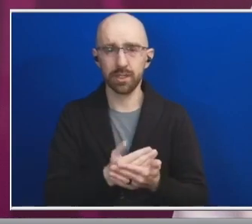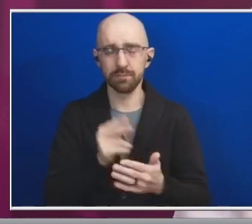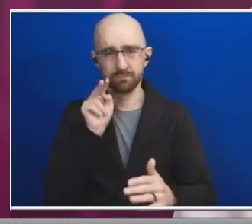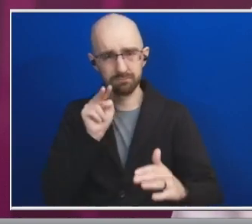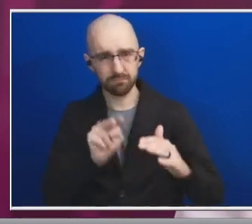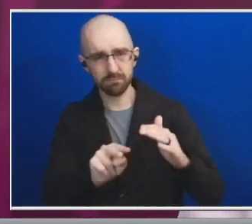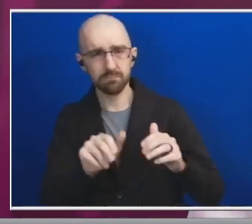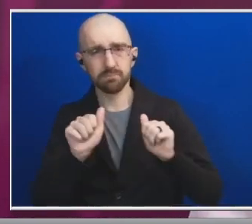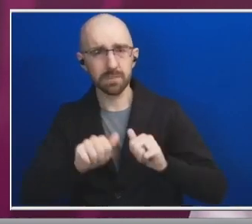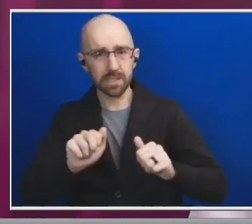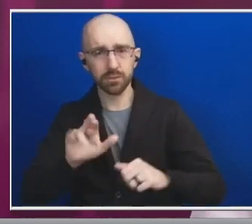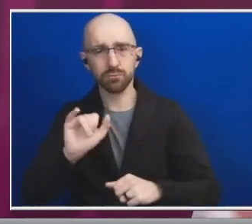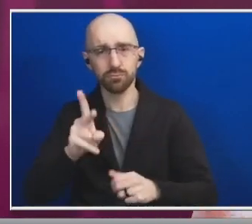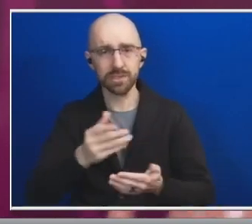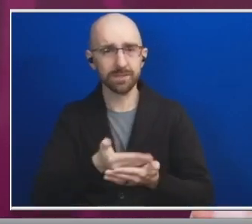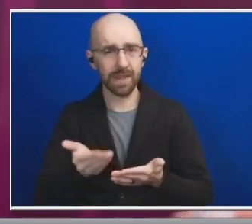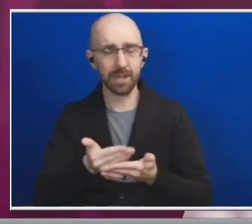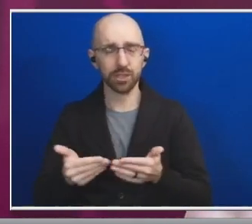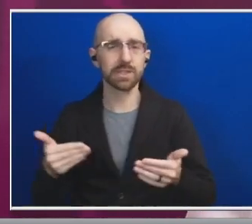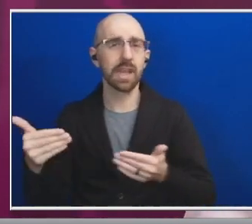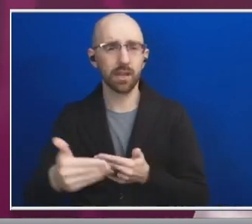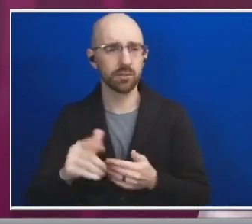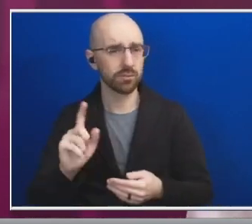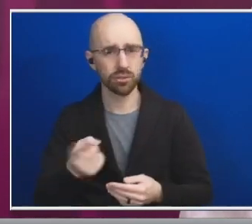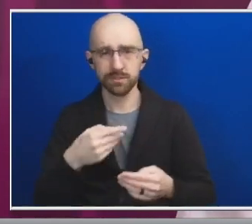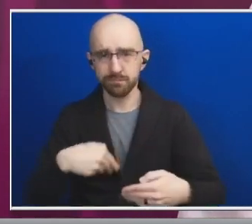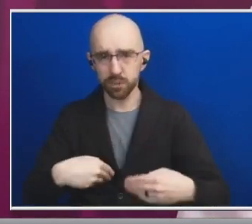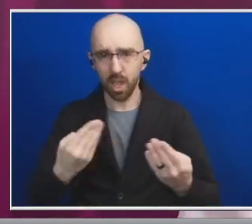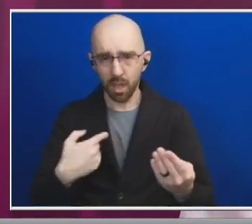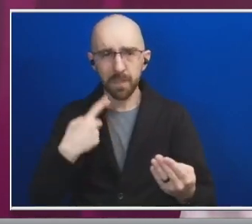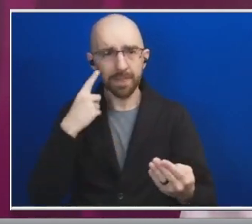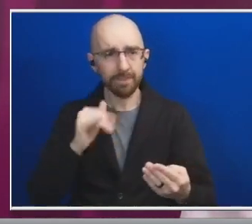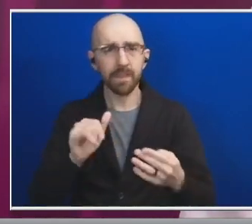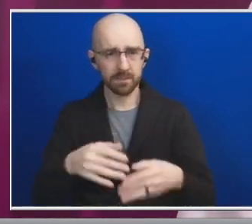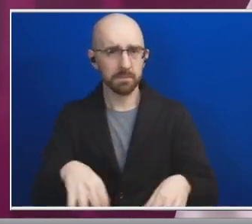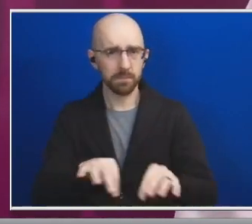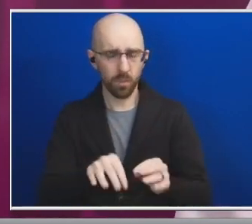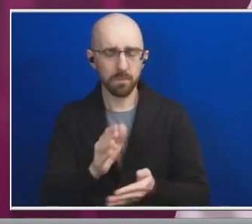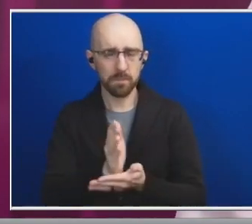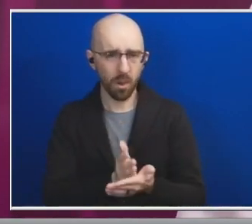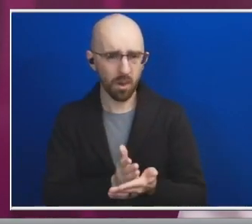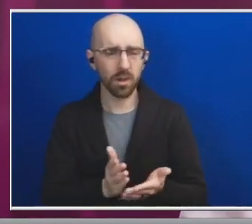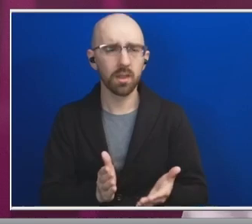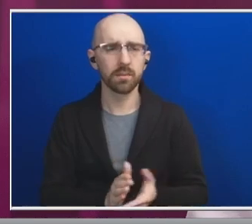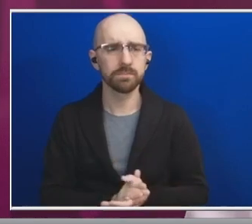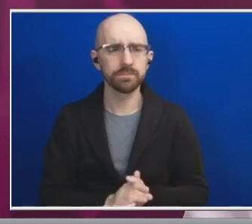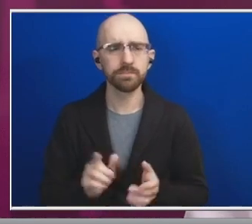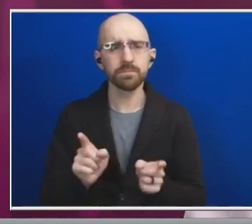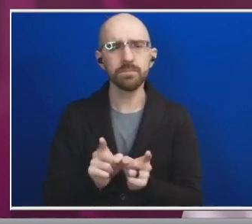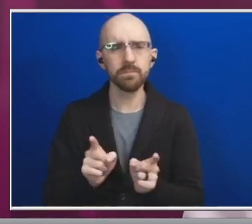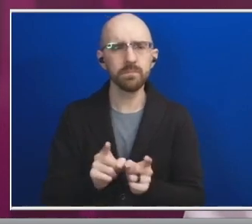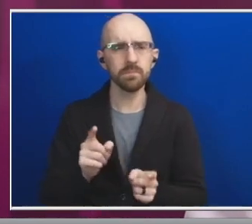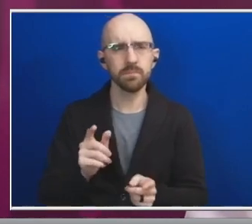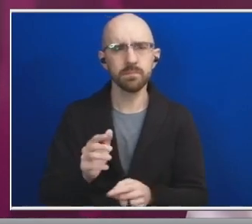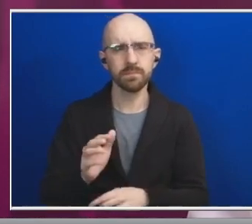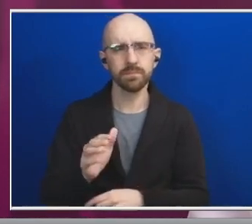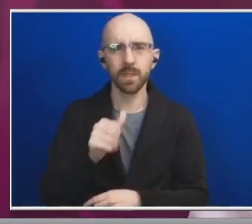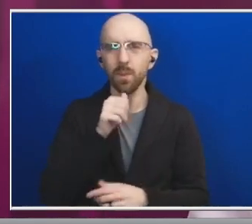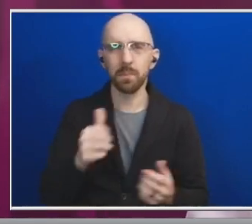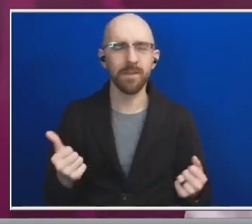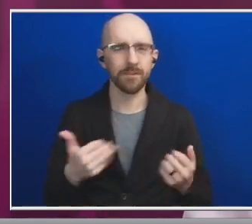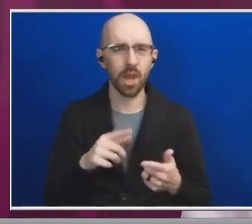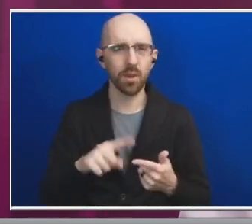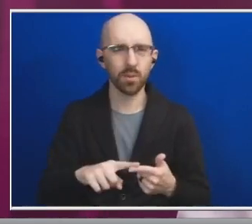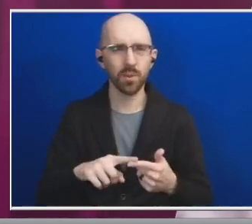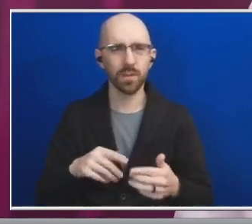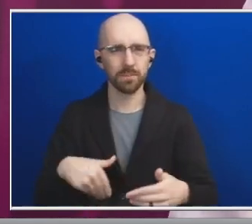down the road. So just bringing it up, I think, is an important part. And then I think that, you know, don't be afraid to bring these questions up. I